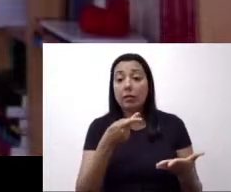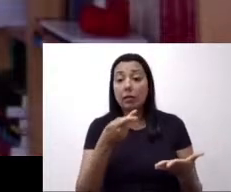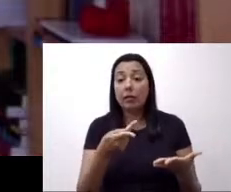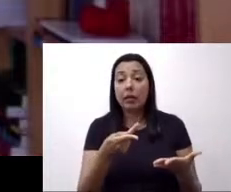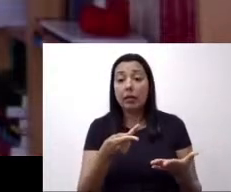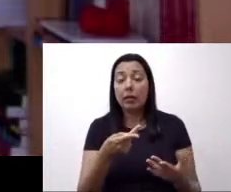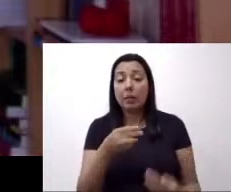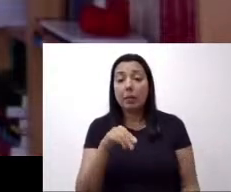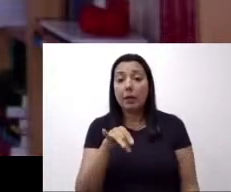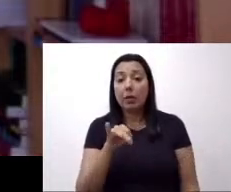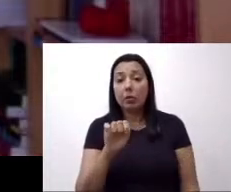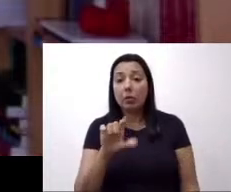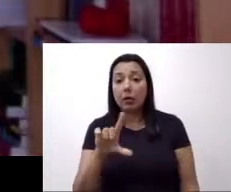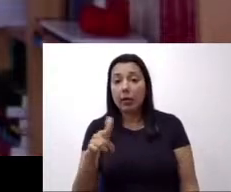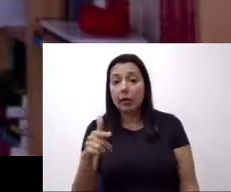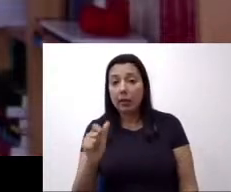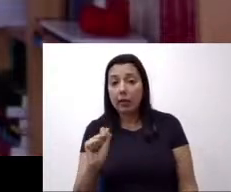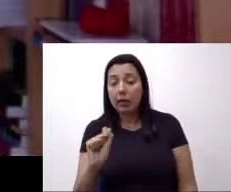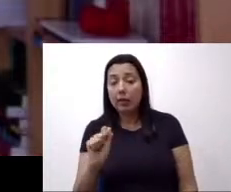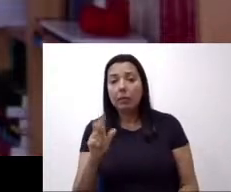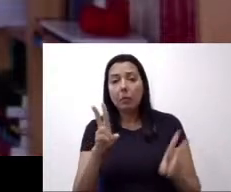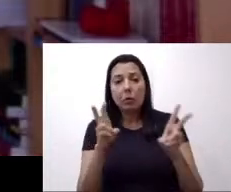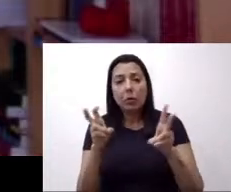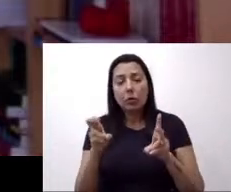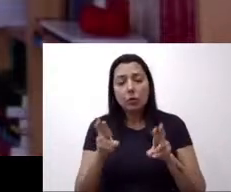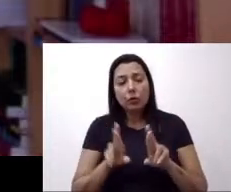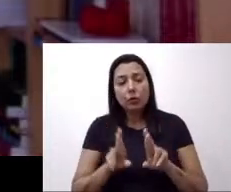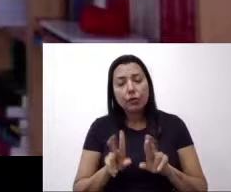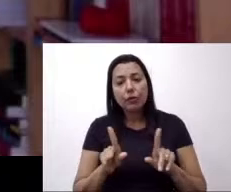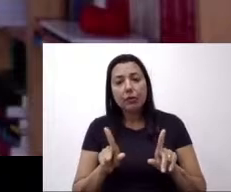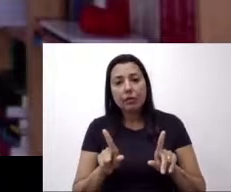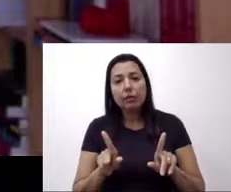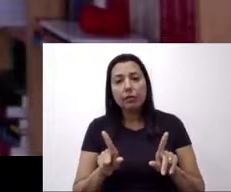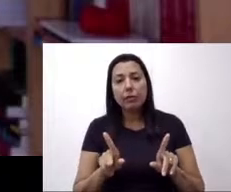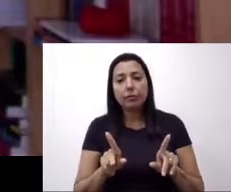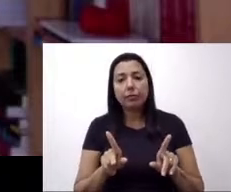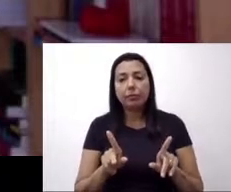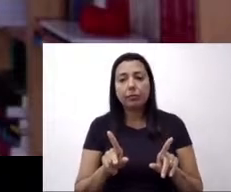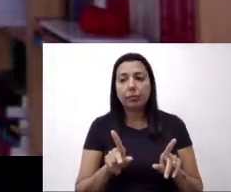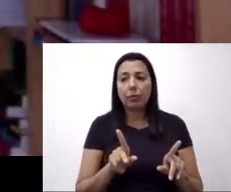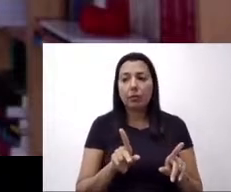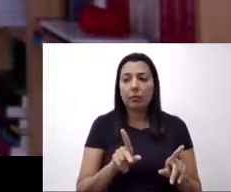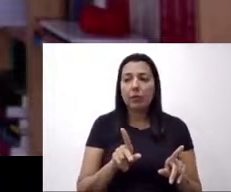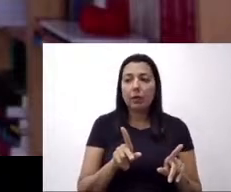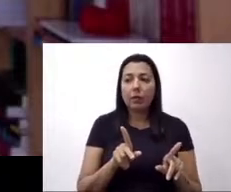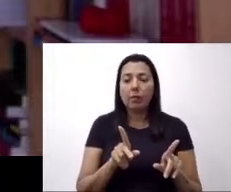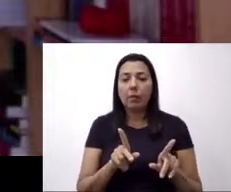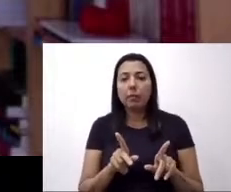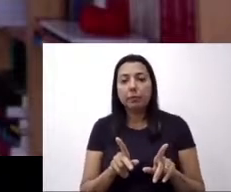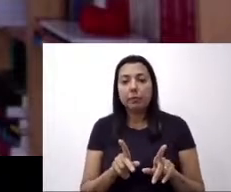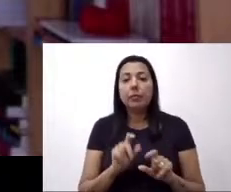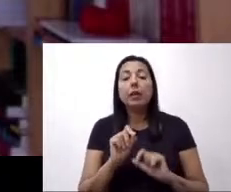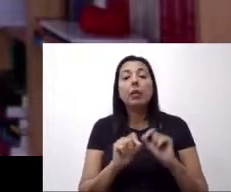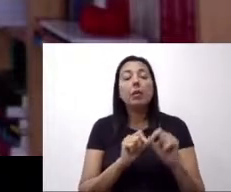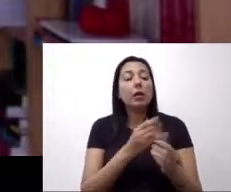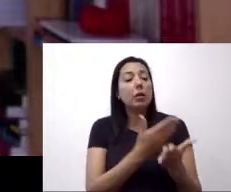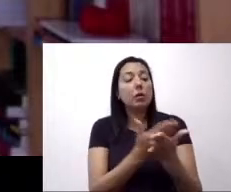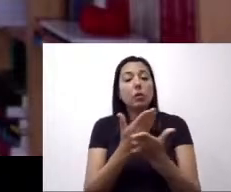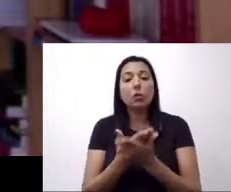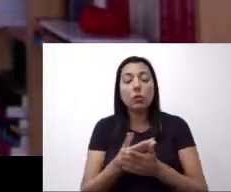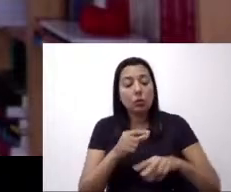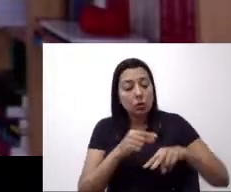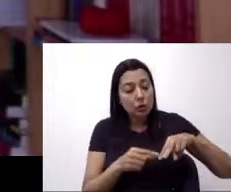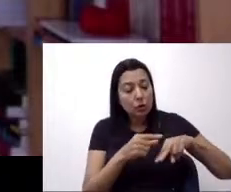rather different approach, the gender study approach, and how it can be integrated